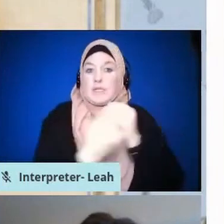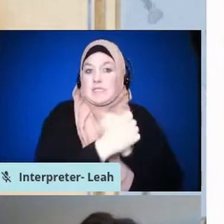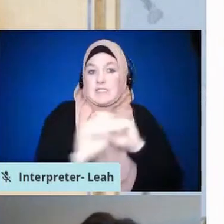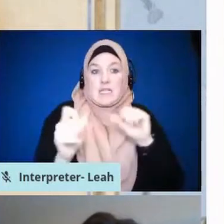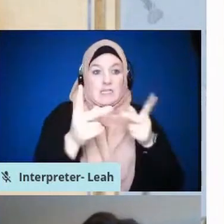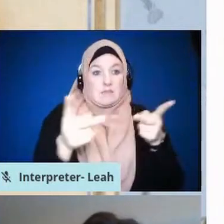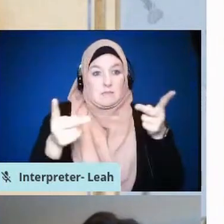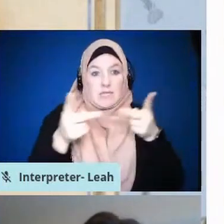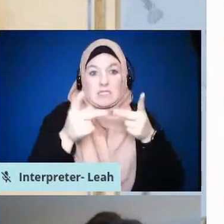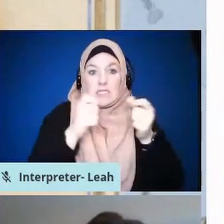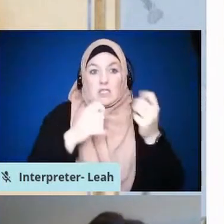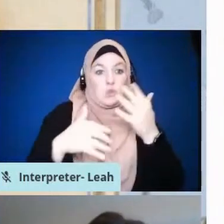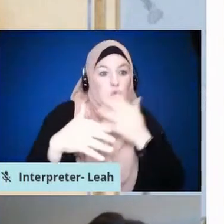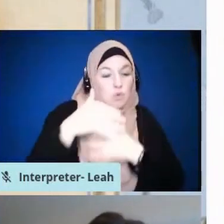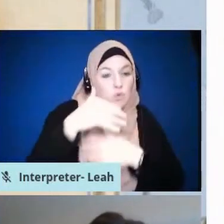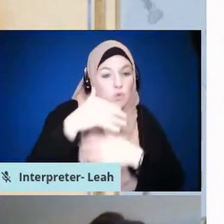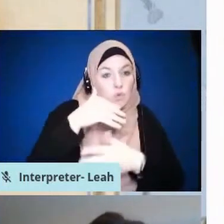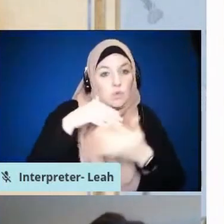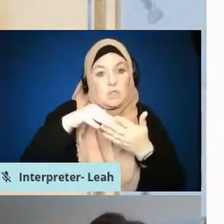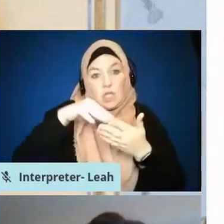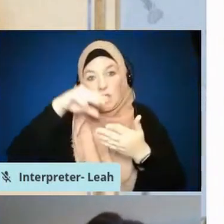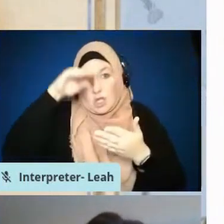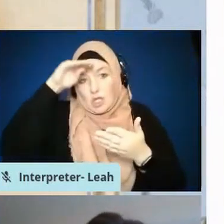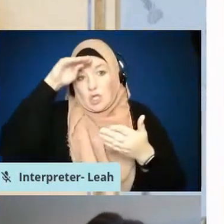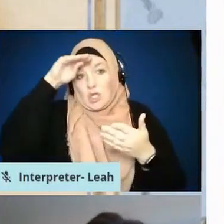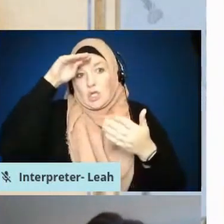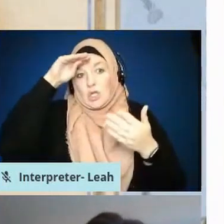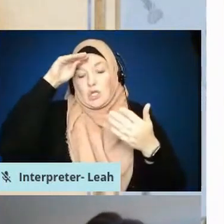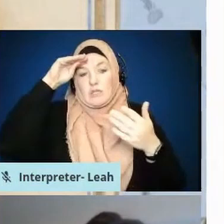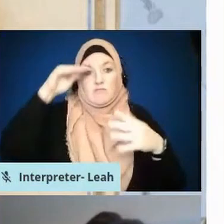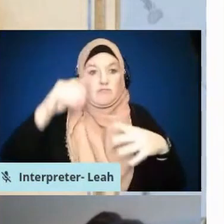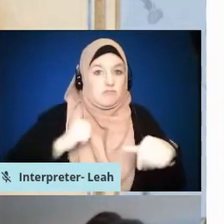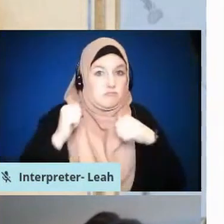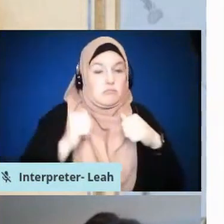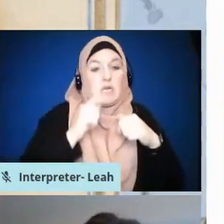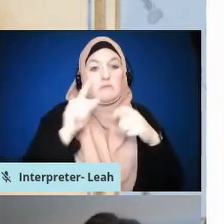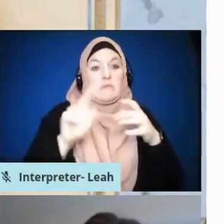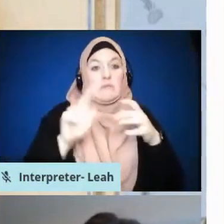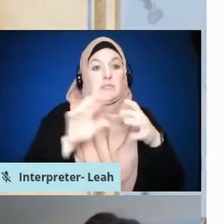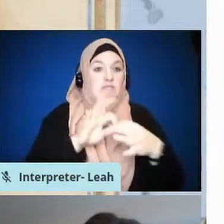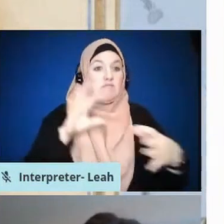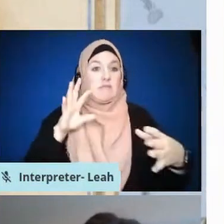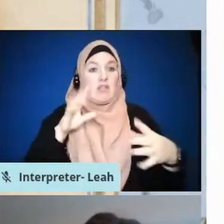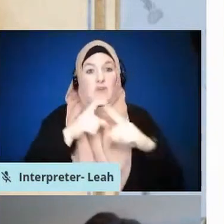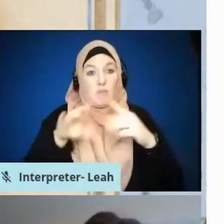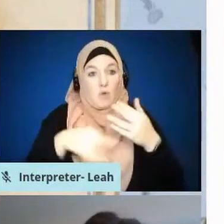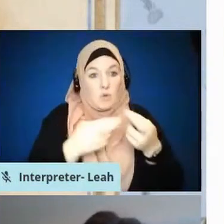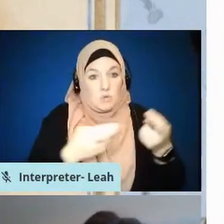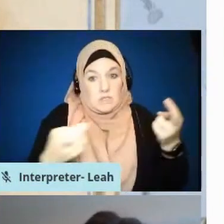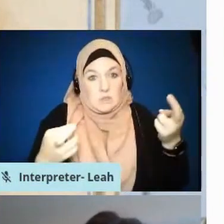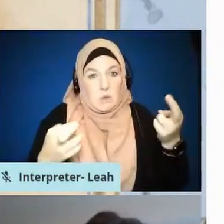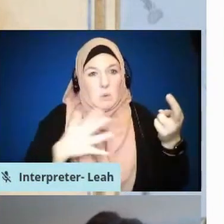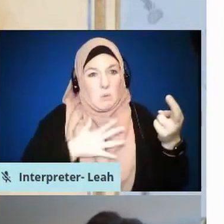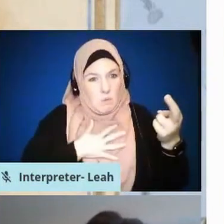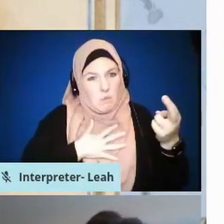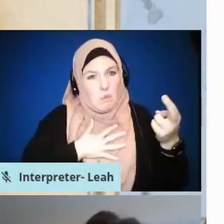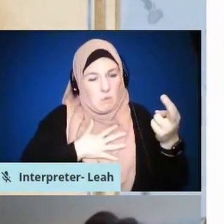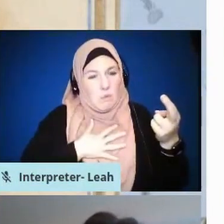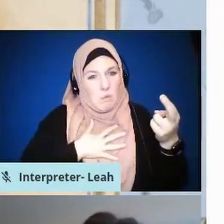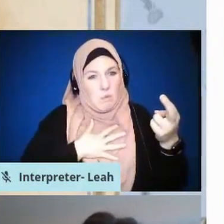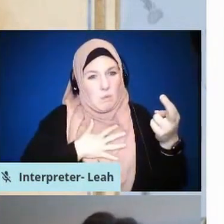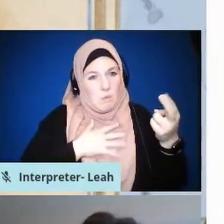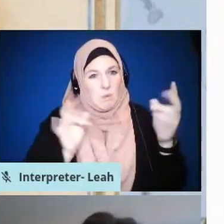to socialize, learn, and thrive. And being disconnected from all those resources is traumatizing